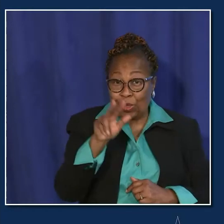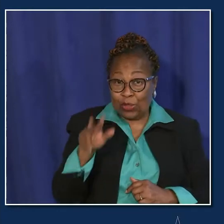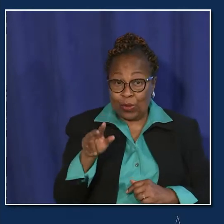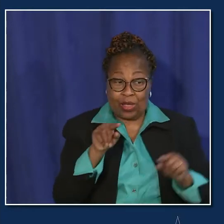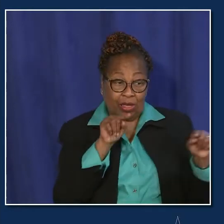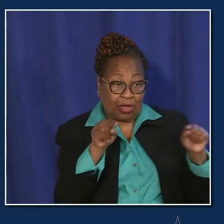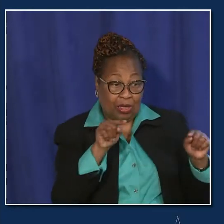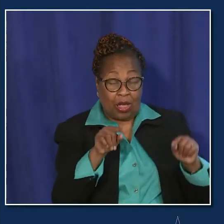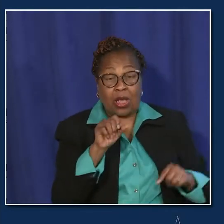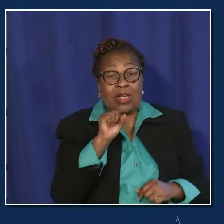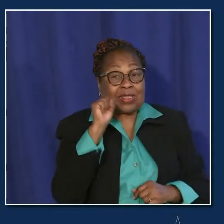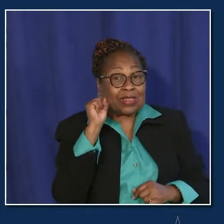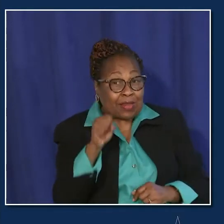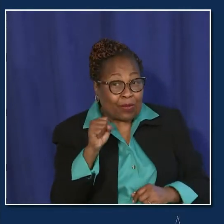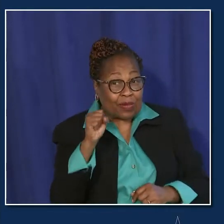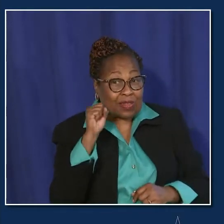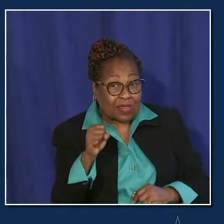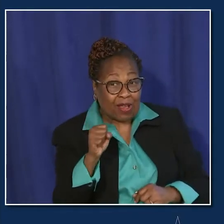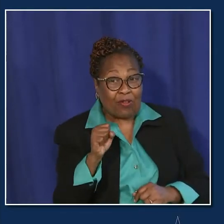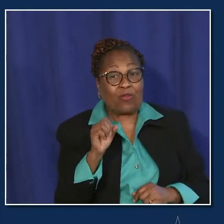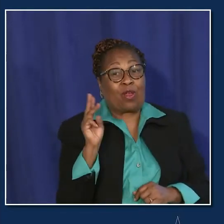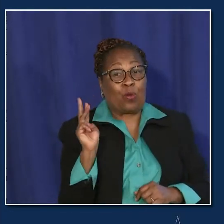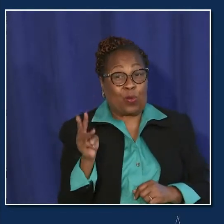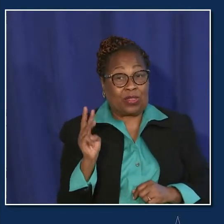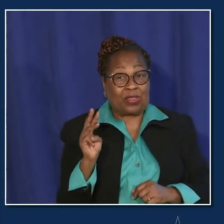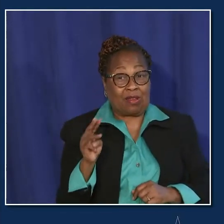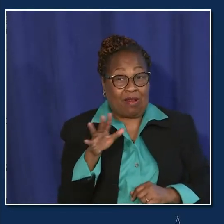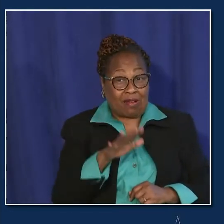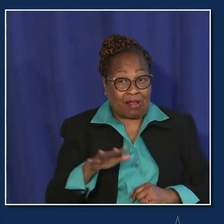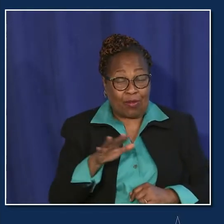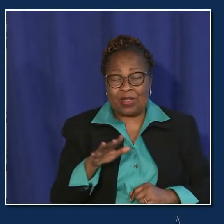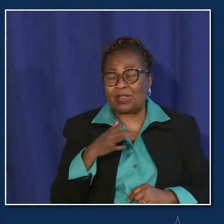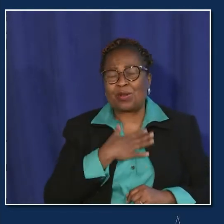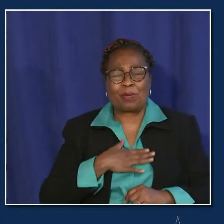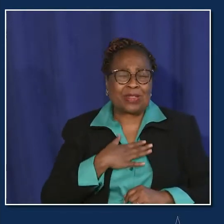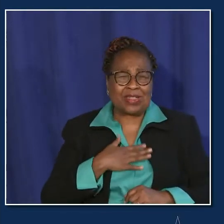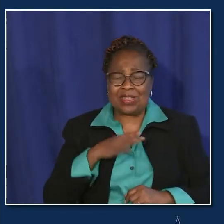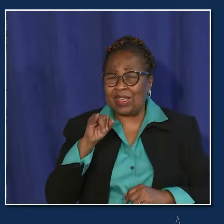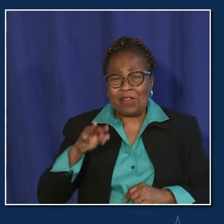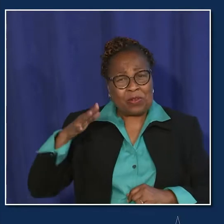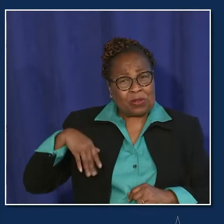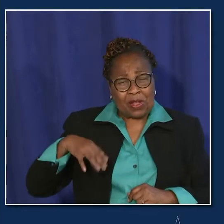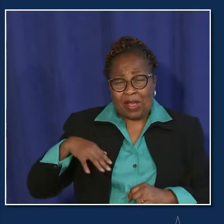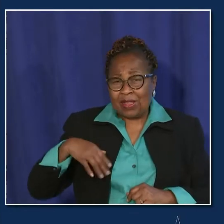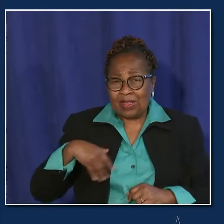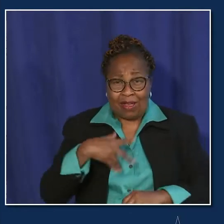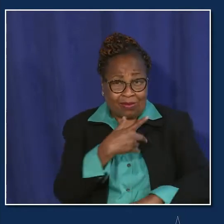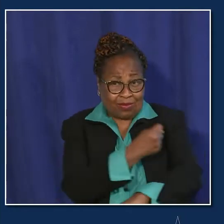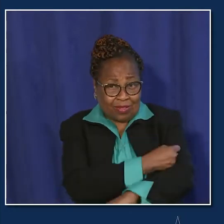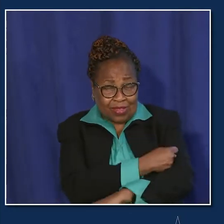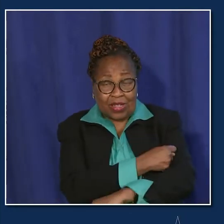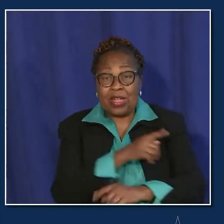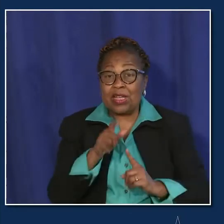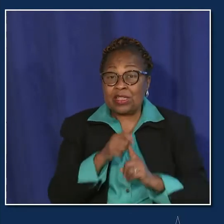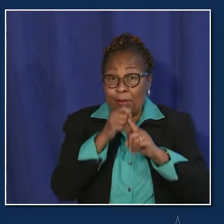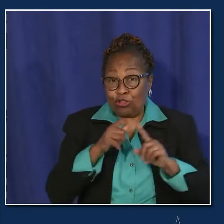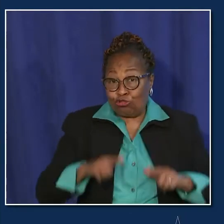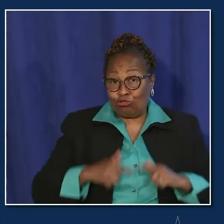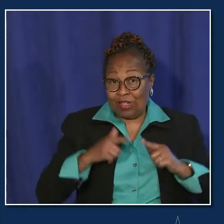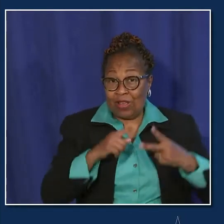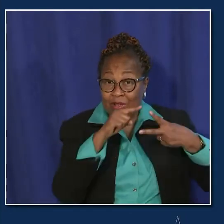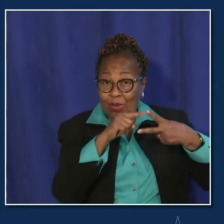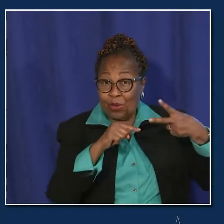on our south, far south, and west sides. So please, if you haven't done so already, and especially if you live in one of these zip